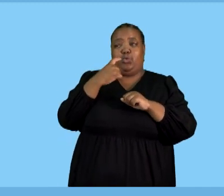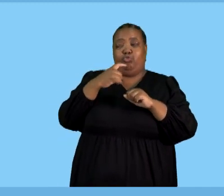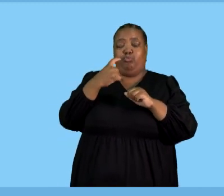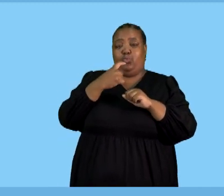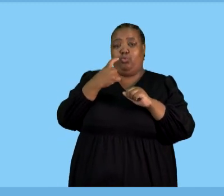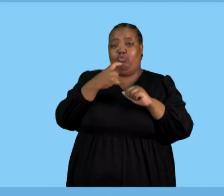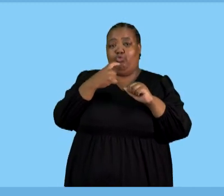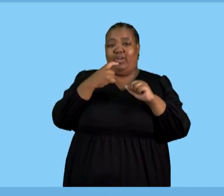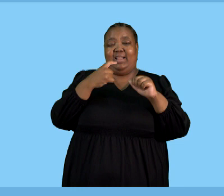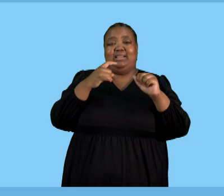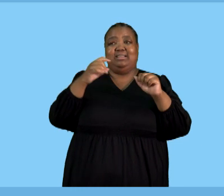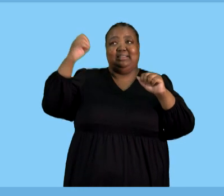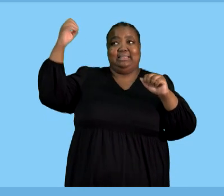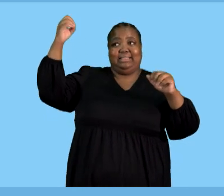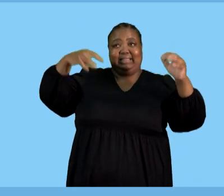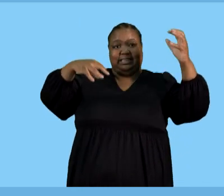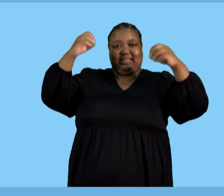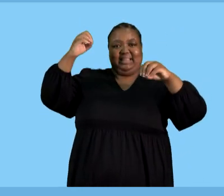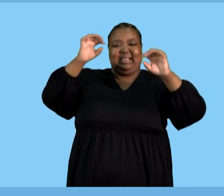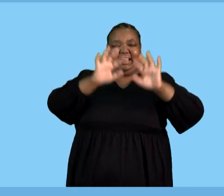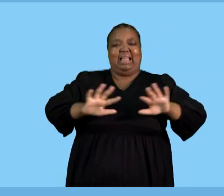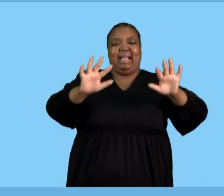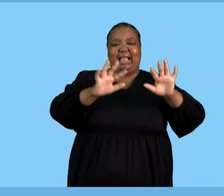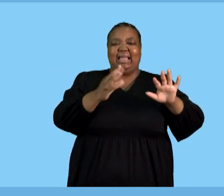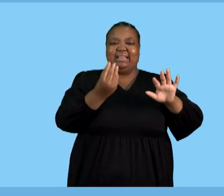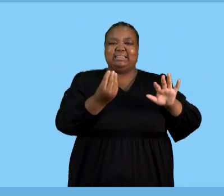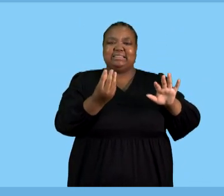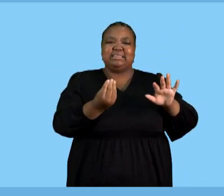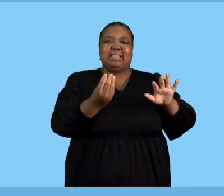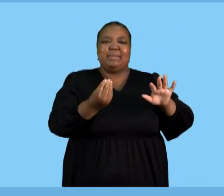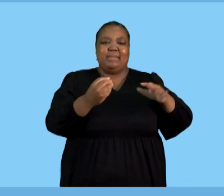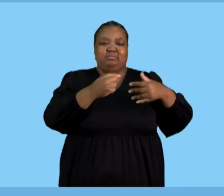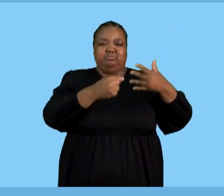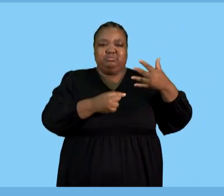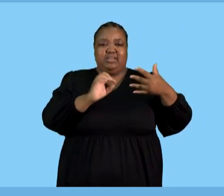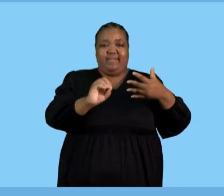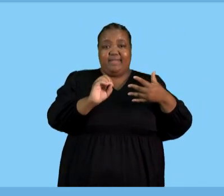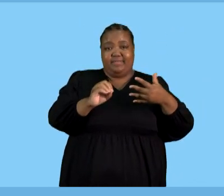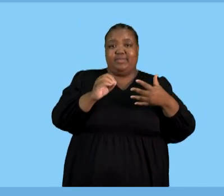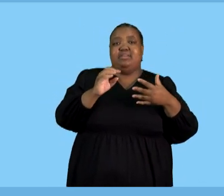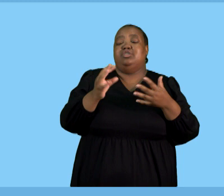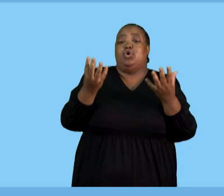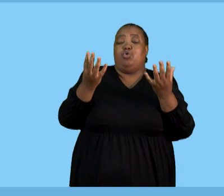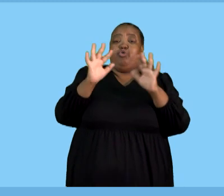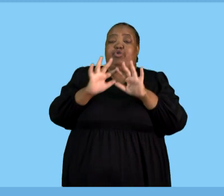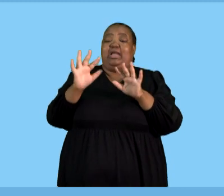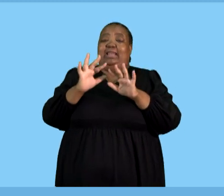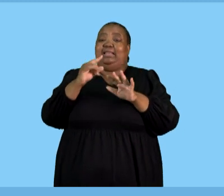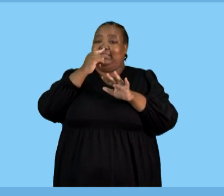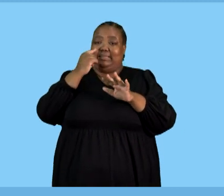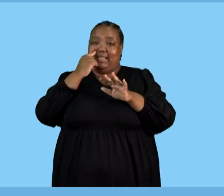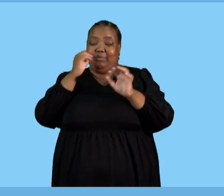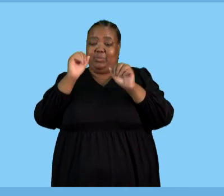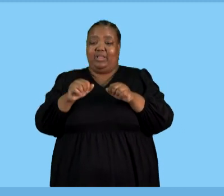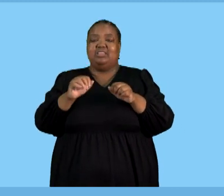light consists of a certain number of colors, and we need to name the colors in order of increasing